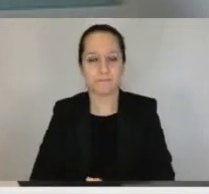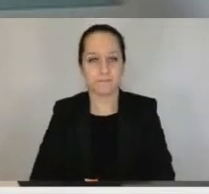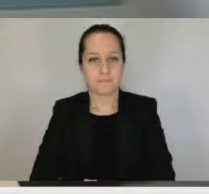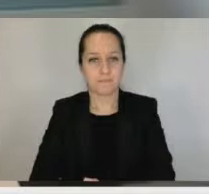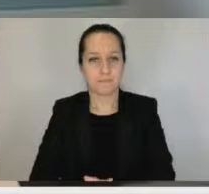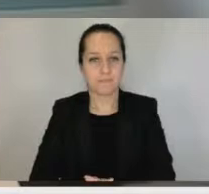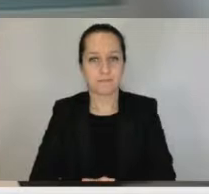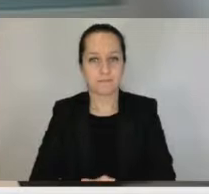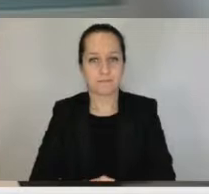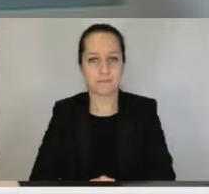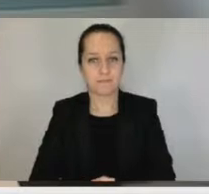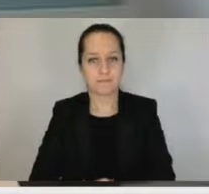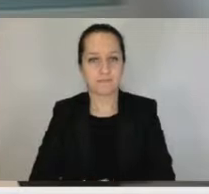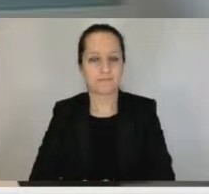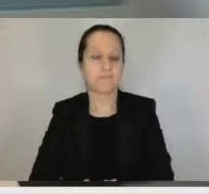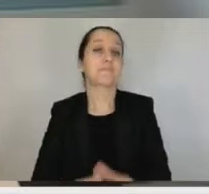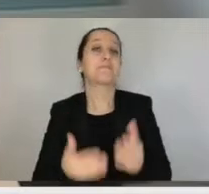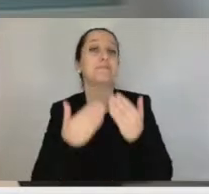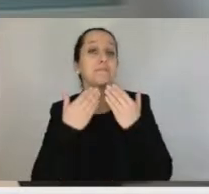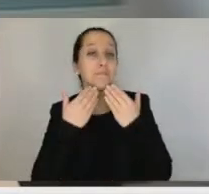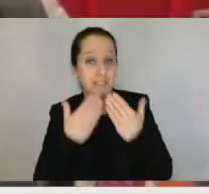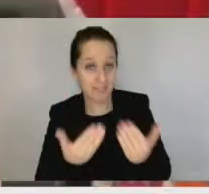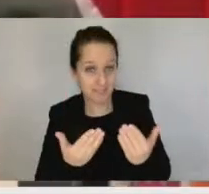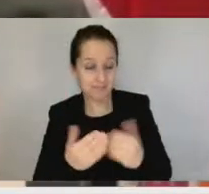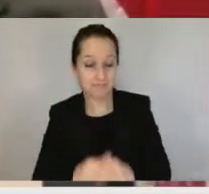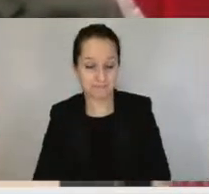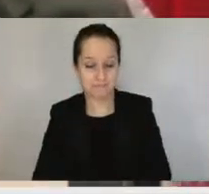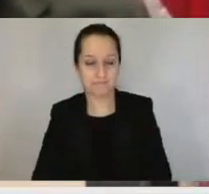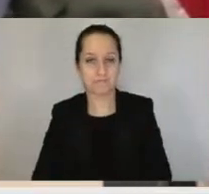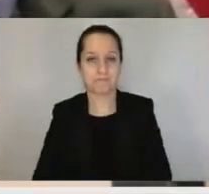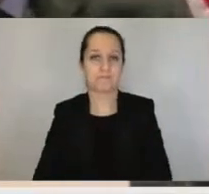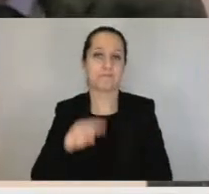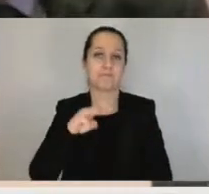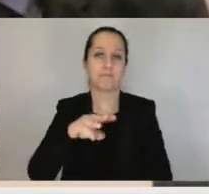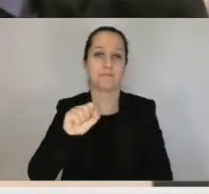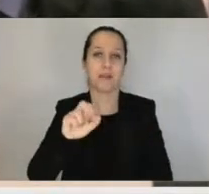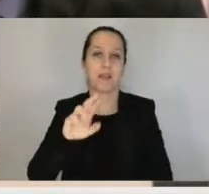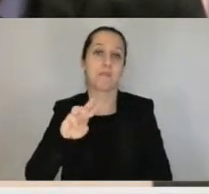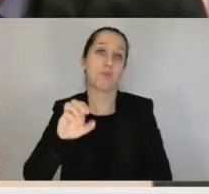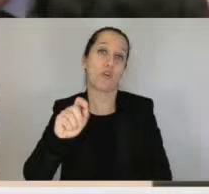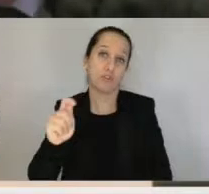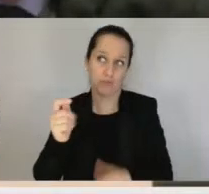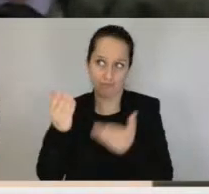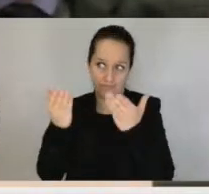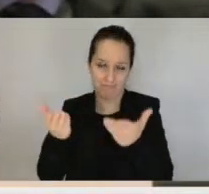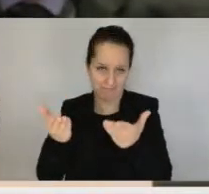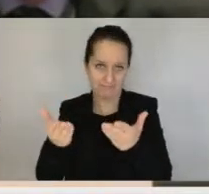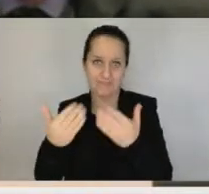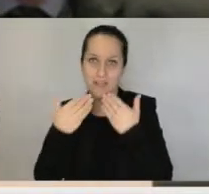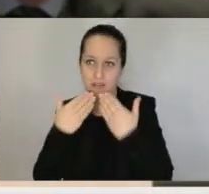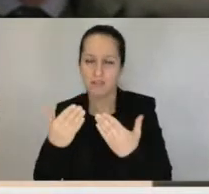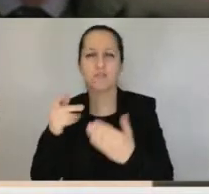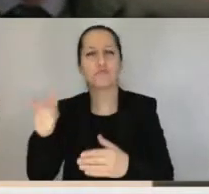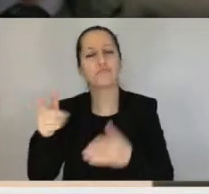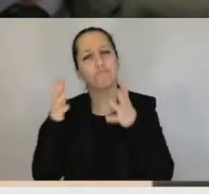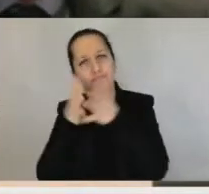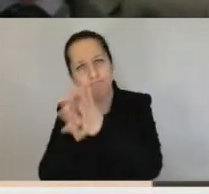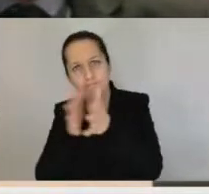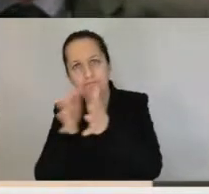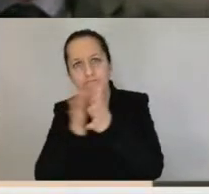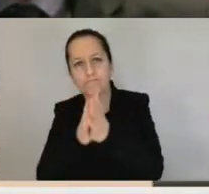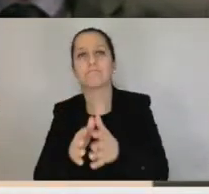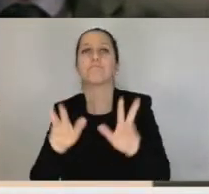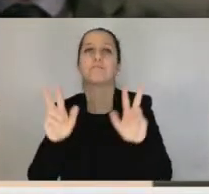Thank you very much, Mr. Marmot. La verdad, su comentario. Truly, your comments, your vision